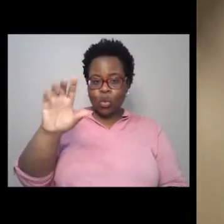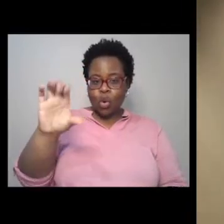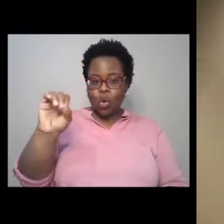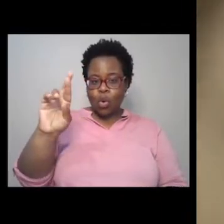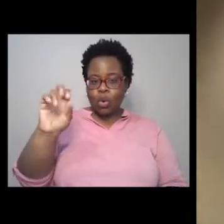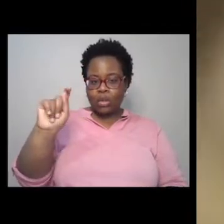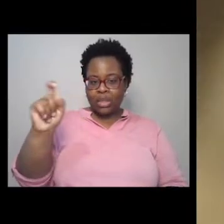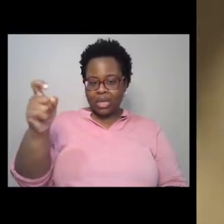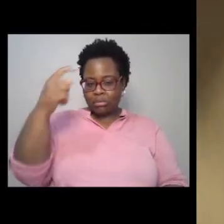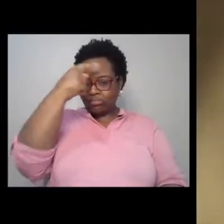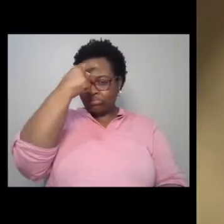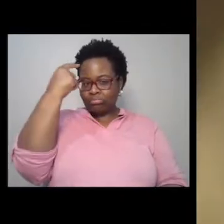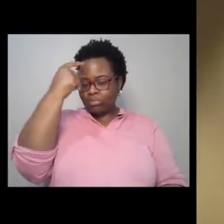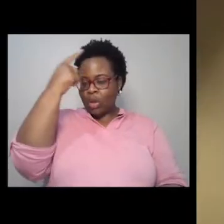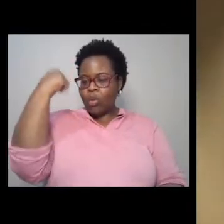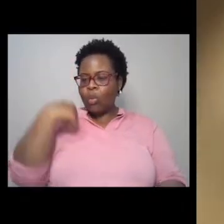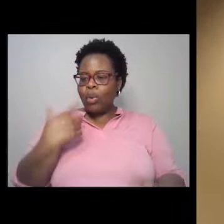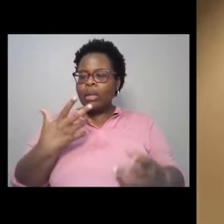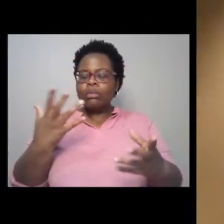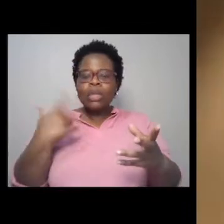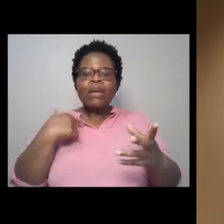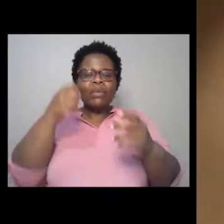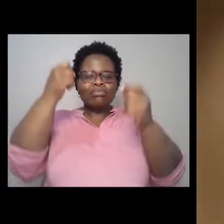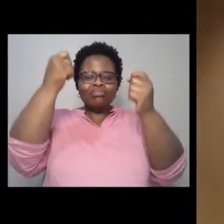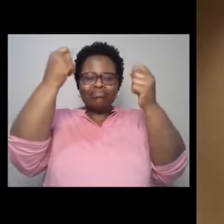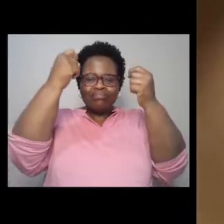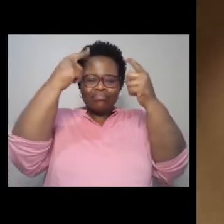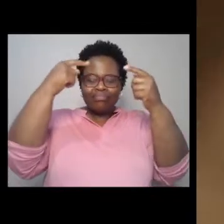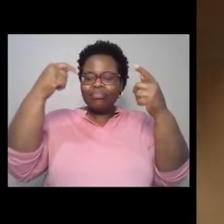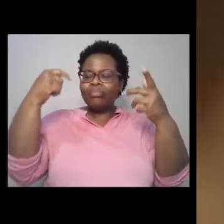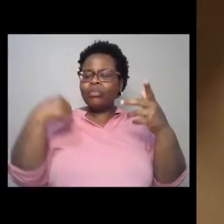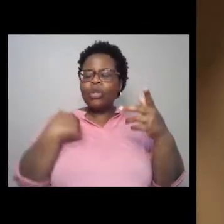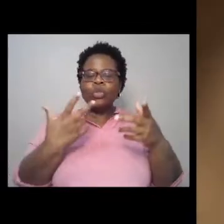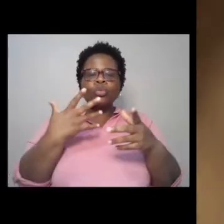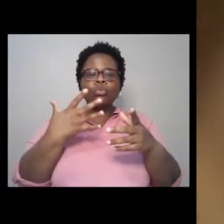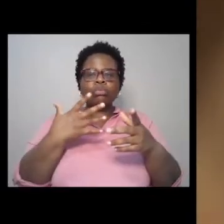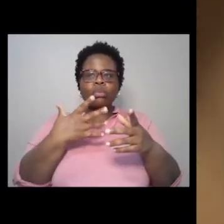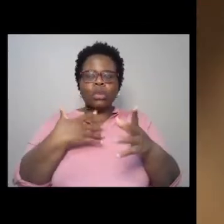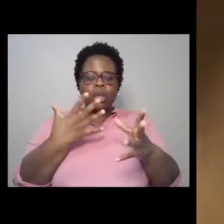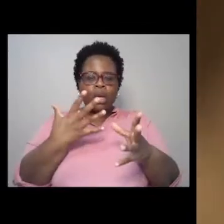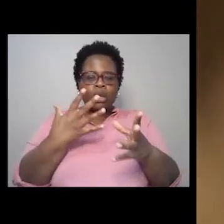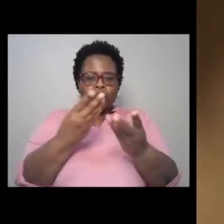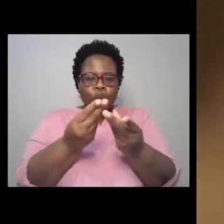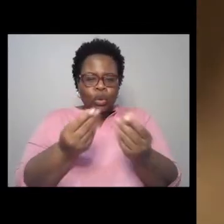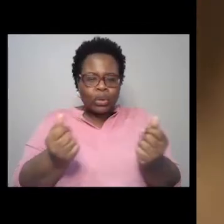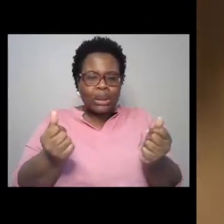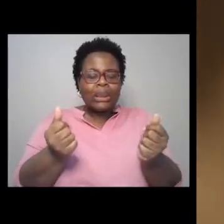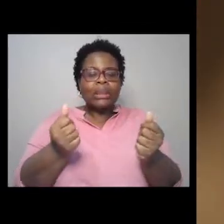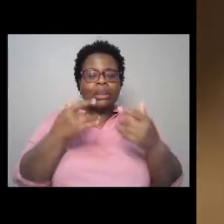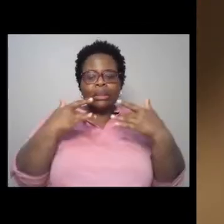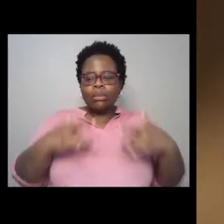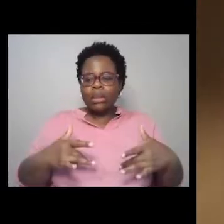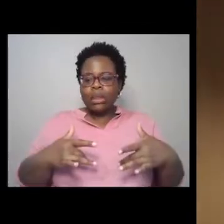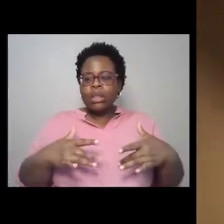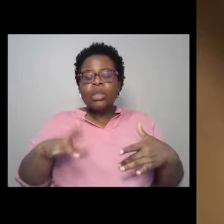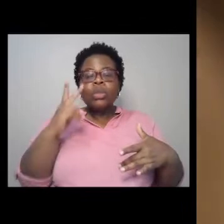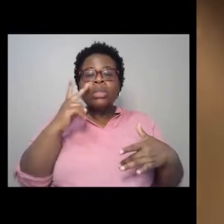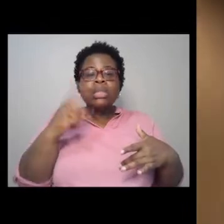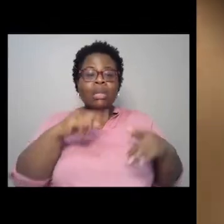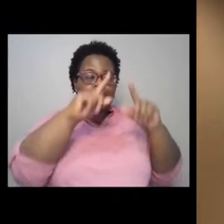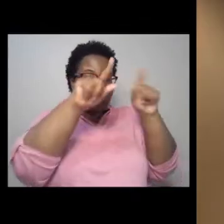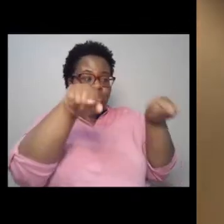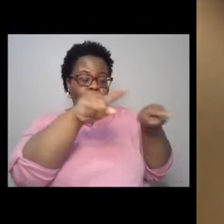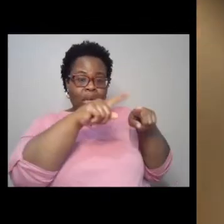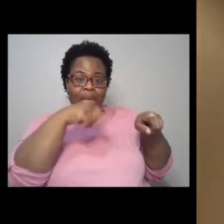depression. So right up top is going to be the coil. This has two sensors here so that we know we're in the exact spot we need to be, and